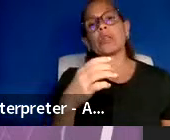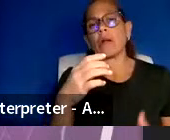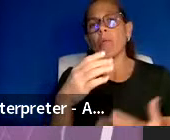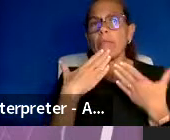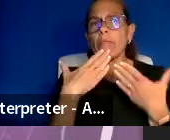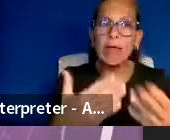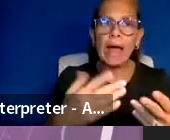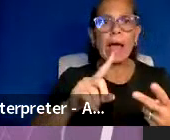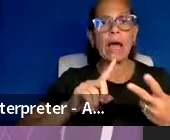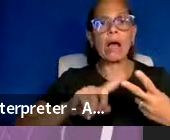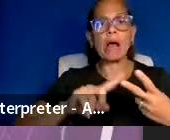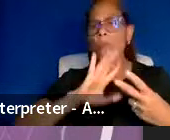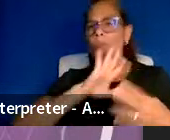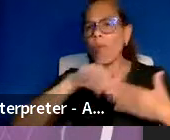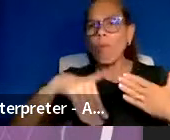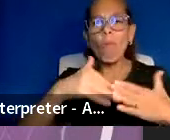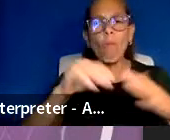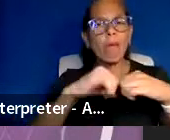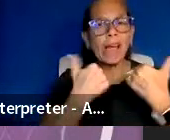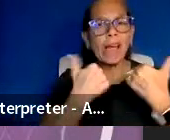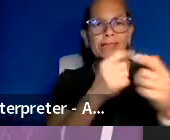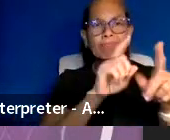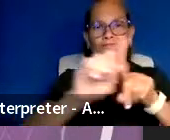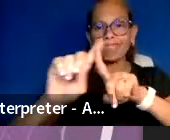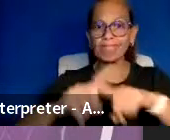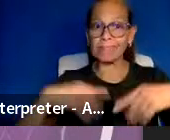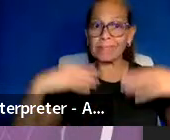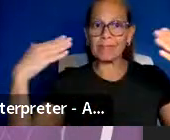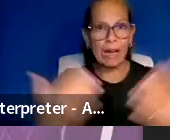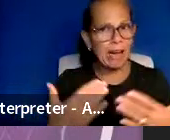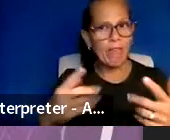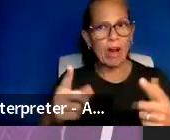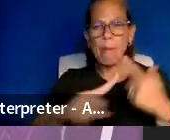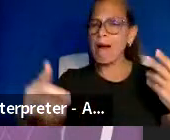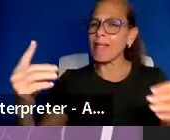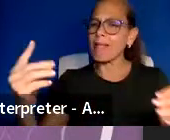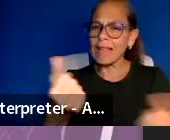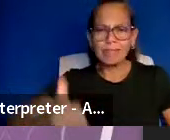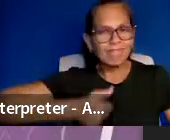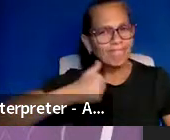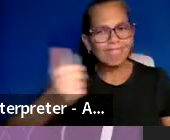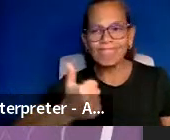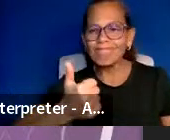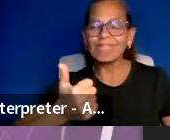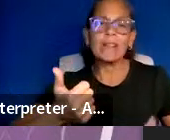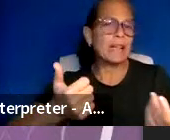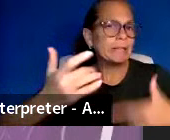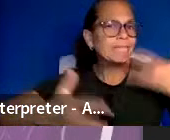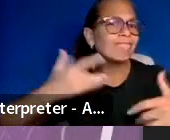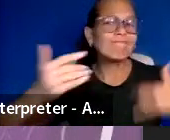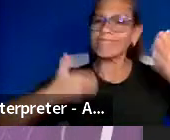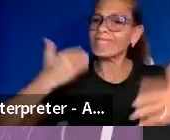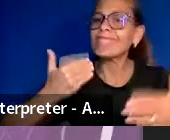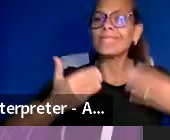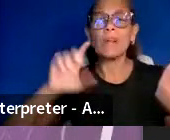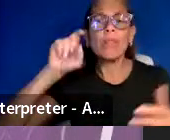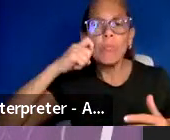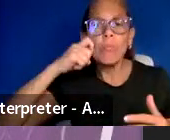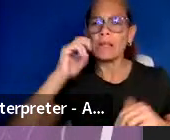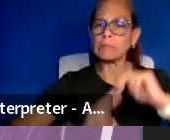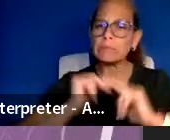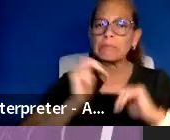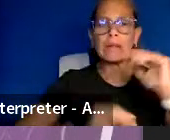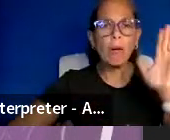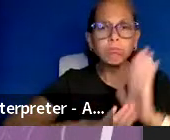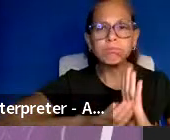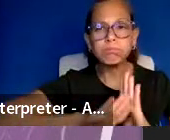thank all the agencies that are here, and let's rock. Guys, let's take this moment and build the Bronx better and make sure that we